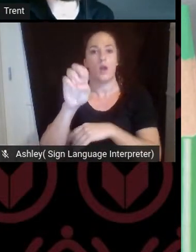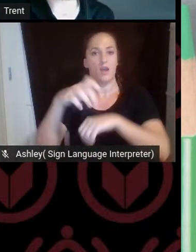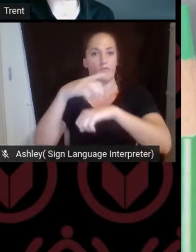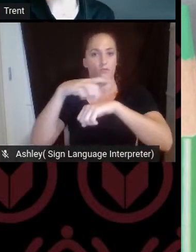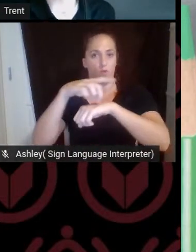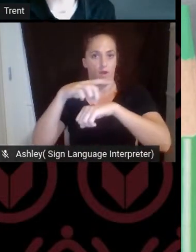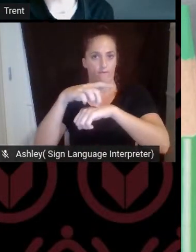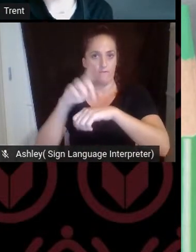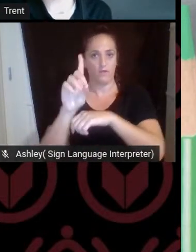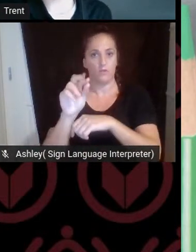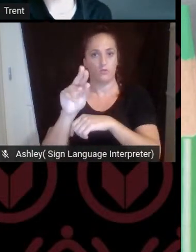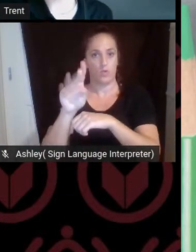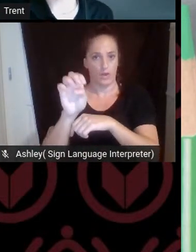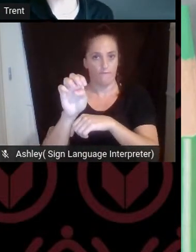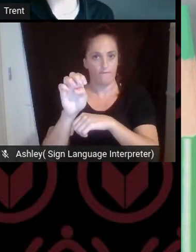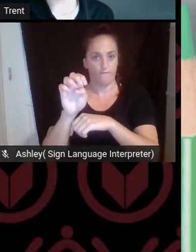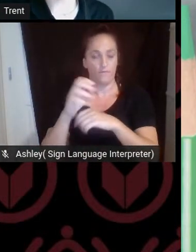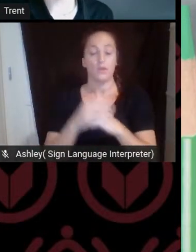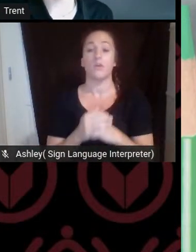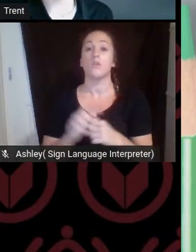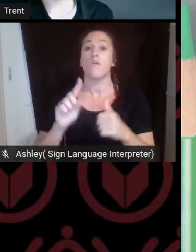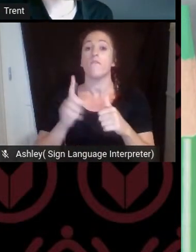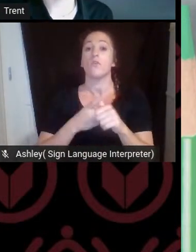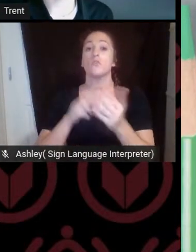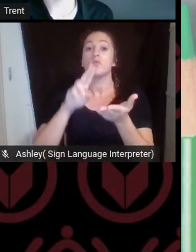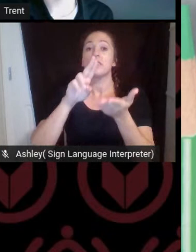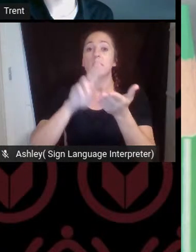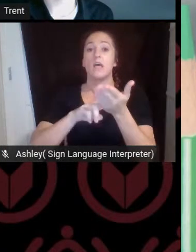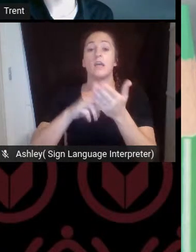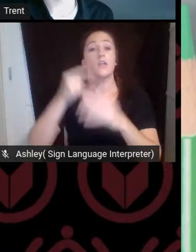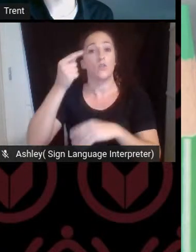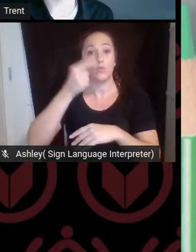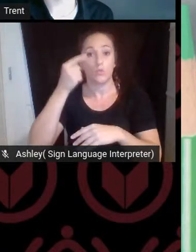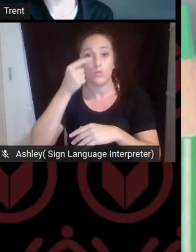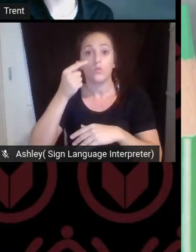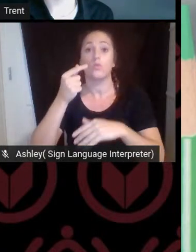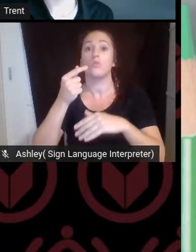on Mail that will sign you into Google. So I'm gonna click on that.